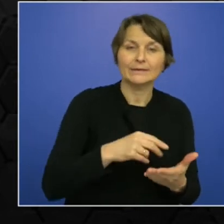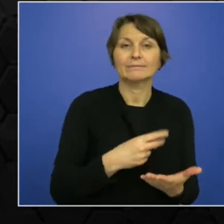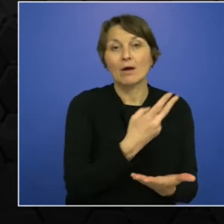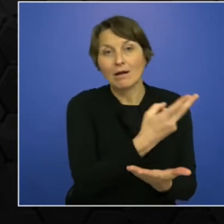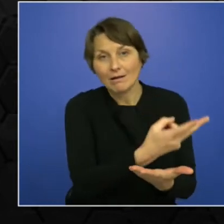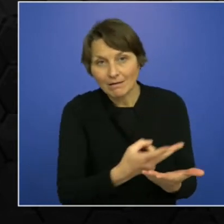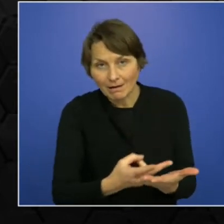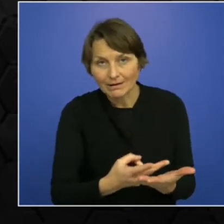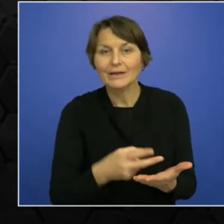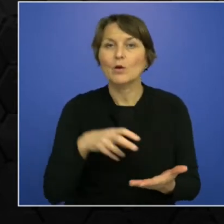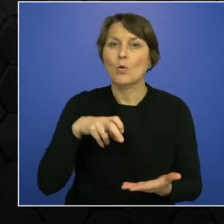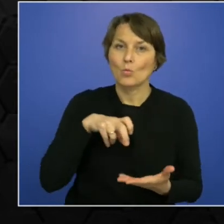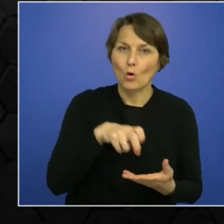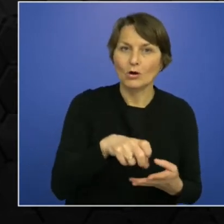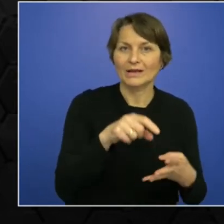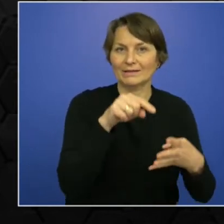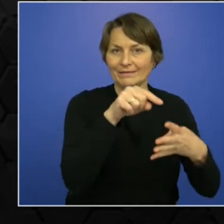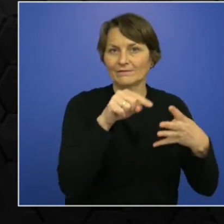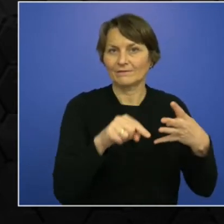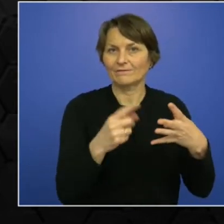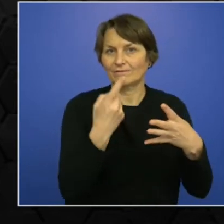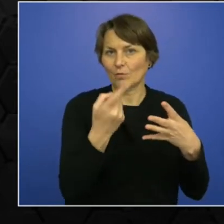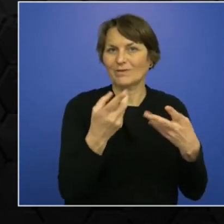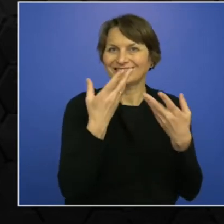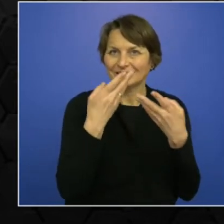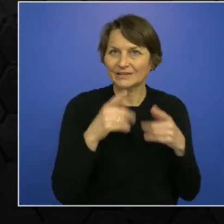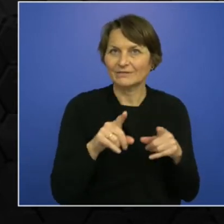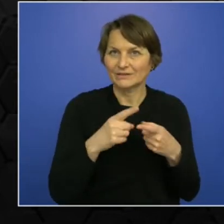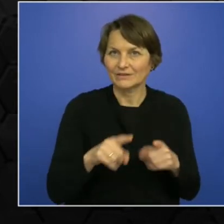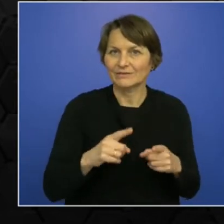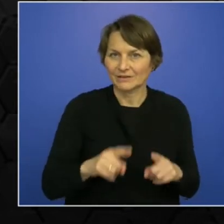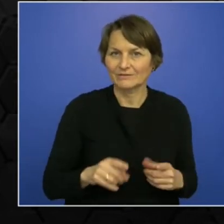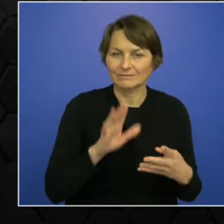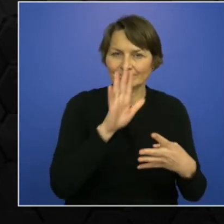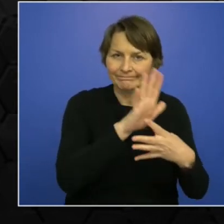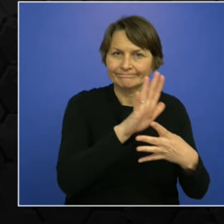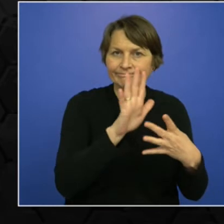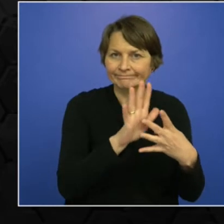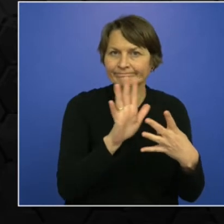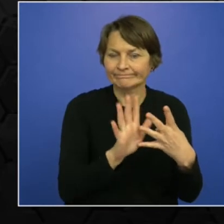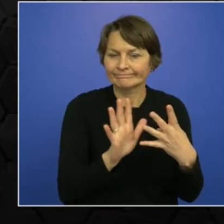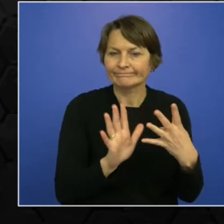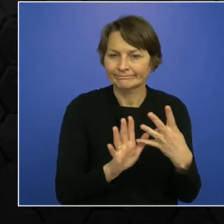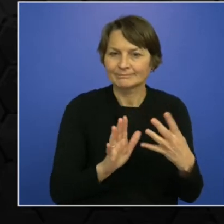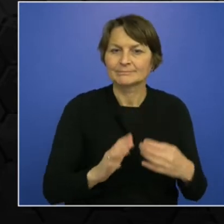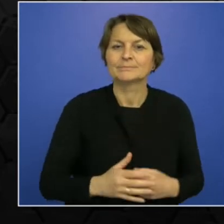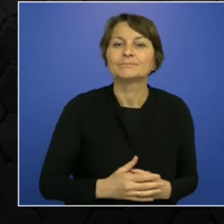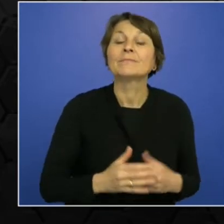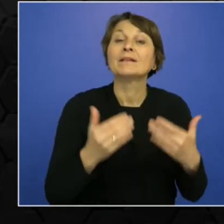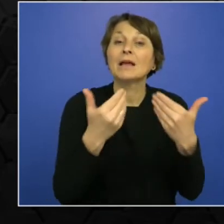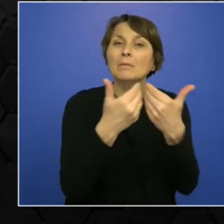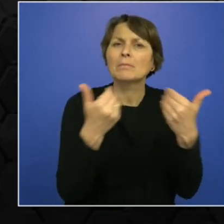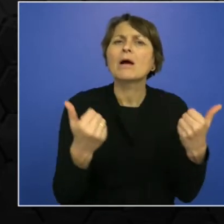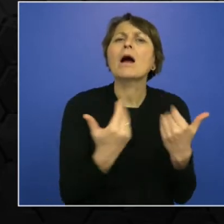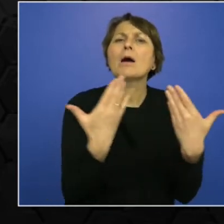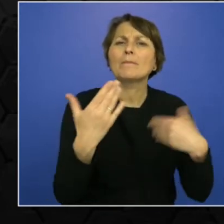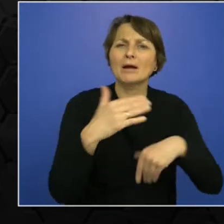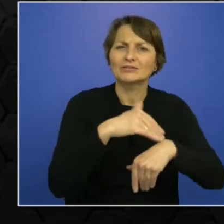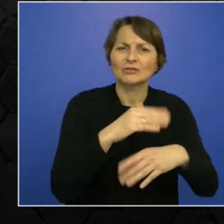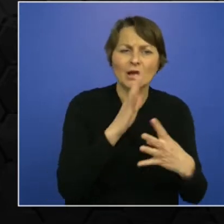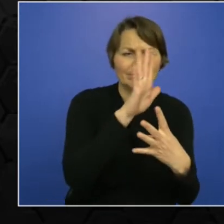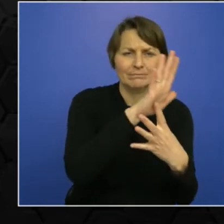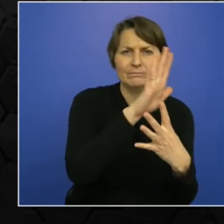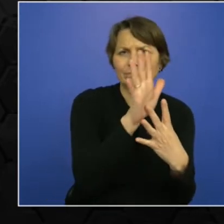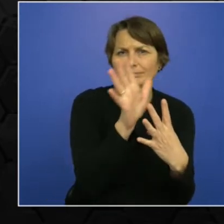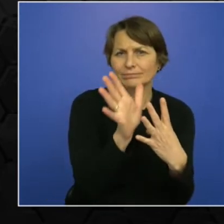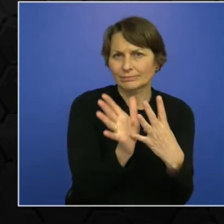wrist, then specify which activity I want to do, for example, walking, then also specify the amount of time I want to do that. So